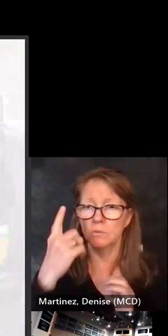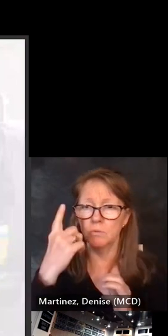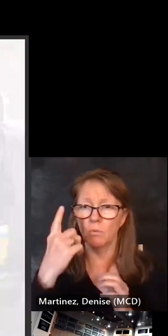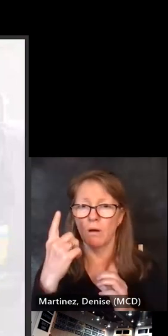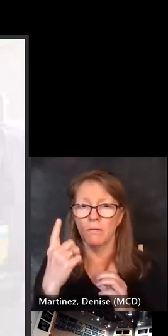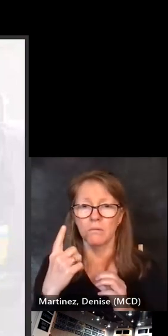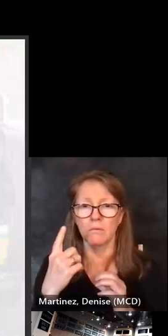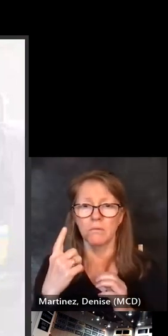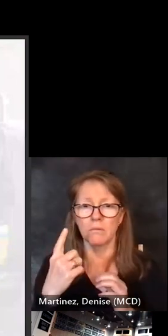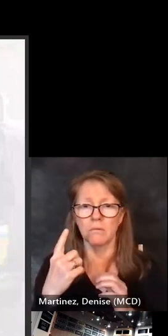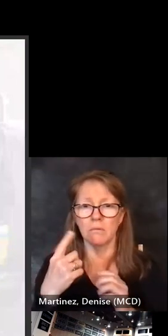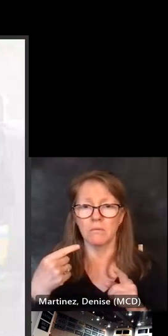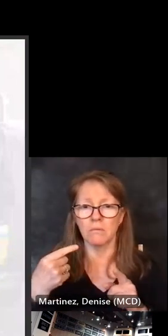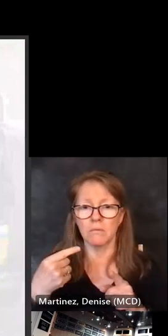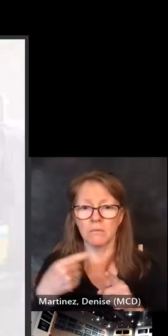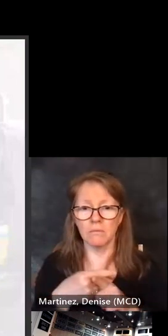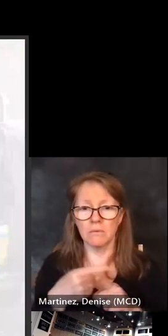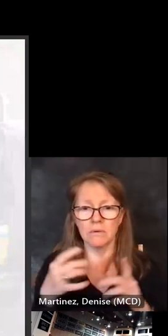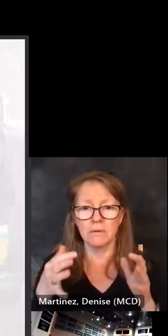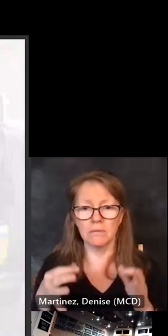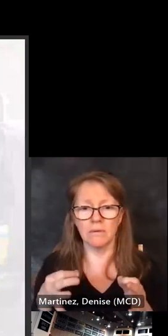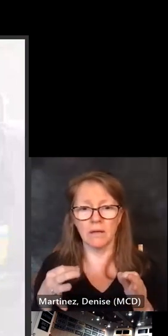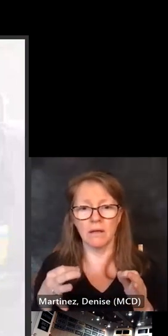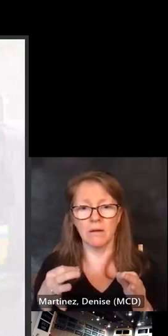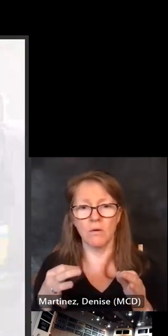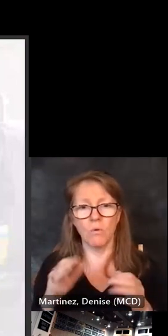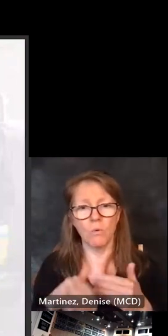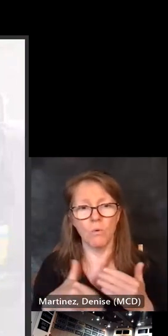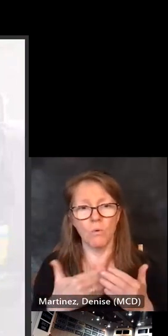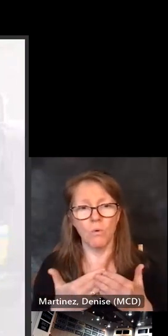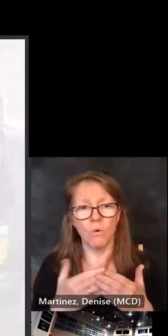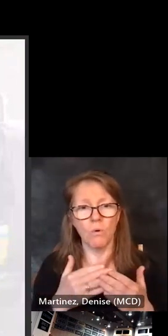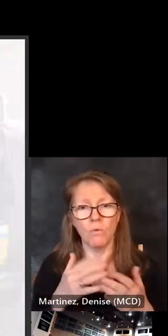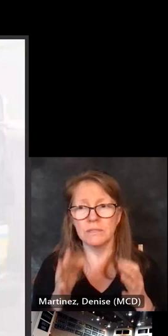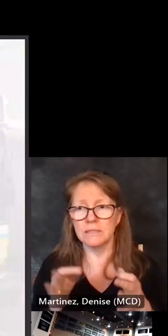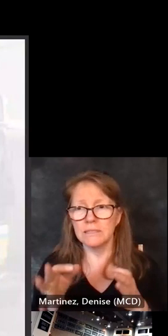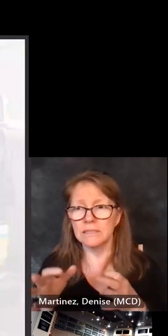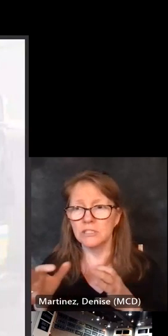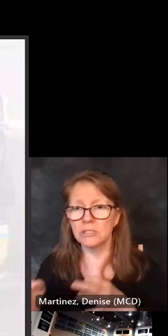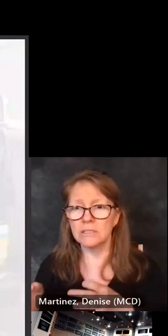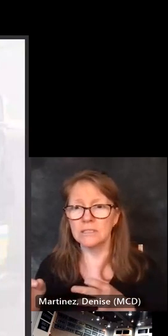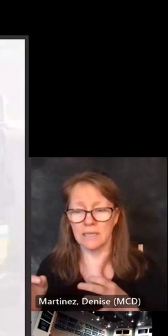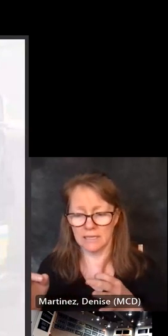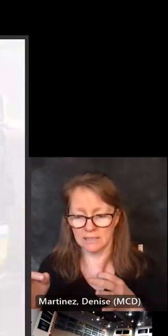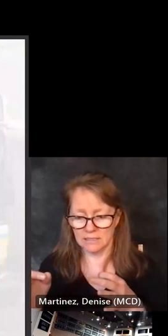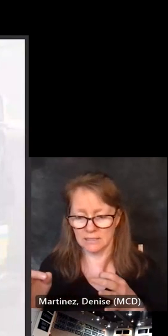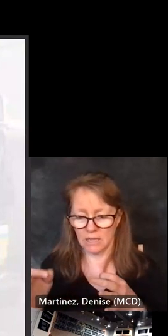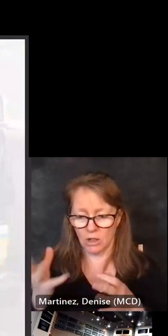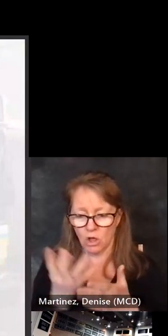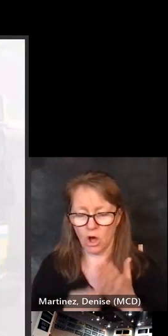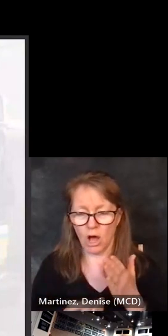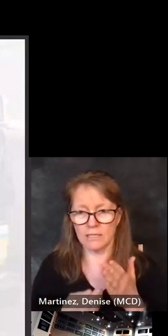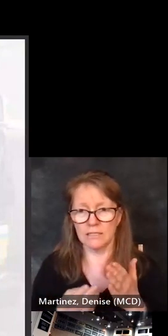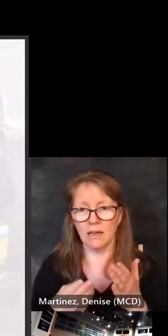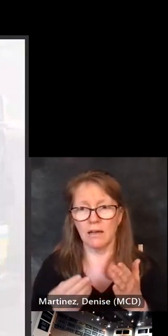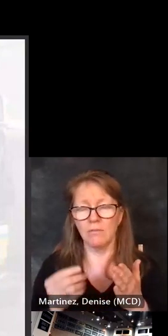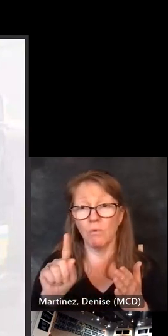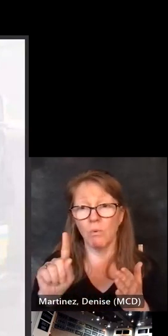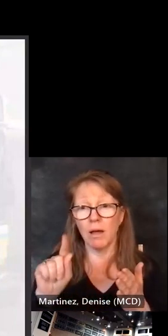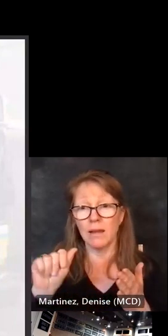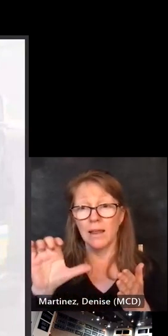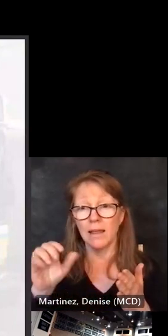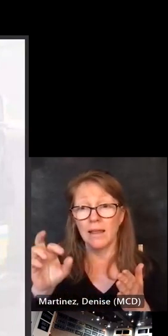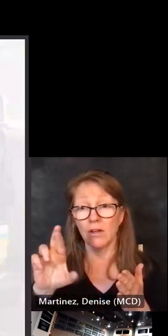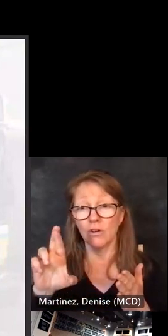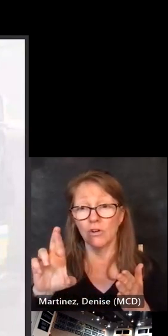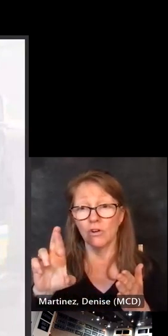made. Aesthetics, community sense, it's everything. It is the loss of an acre and a half to the Department of